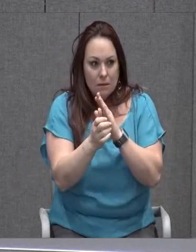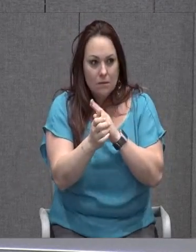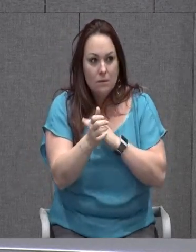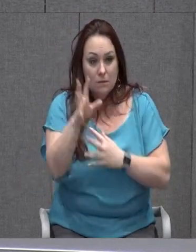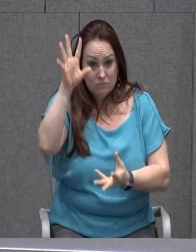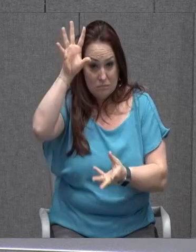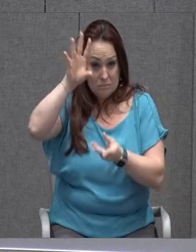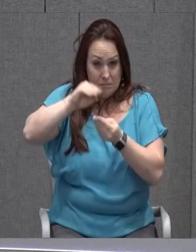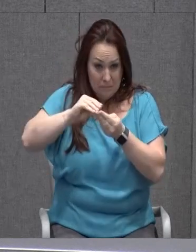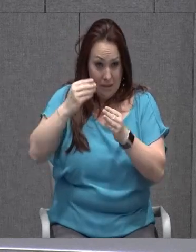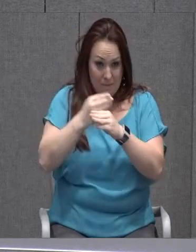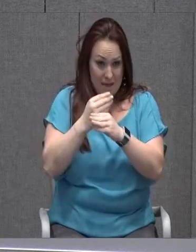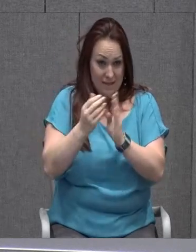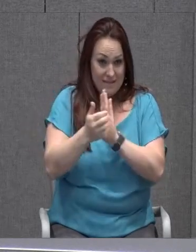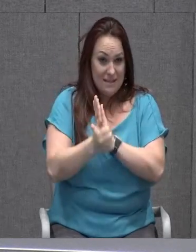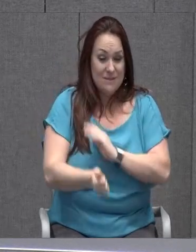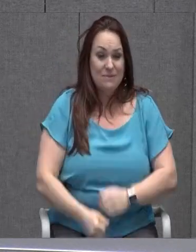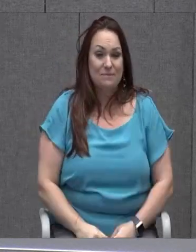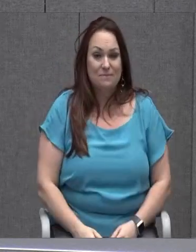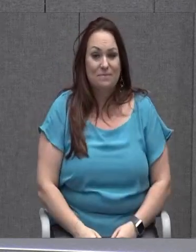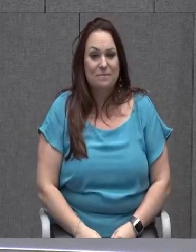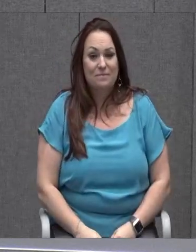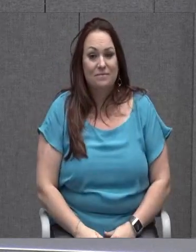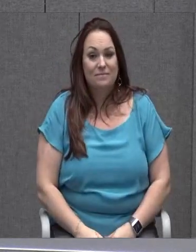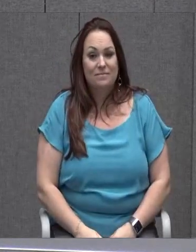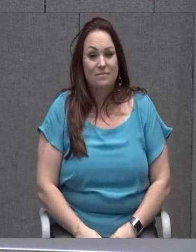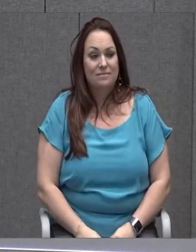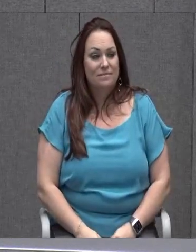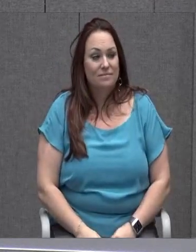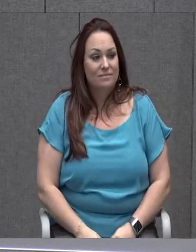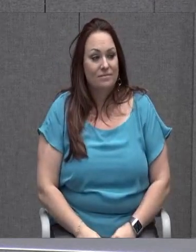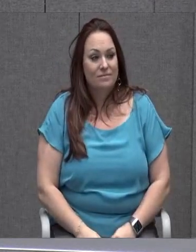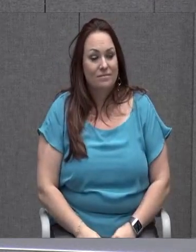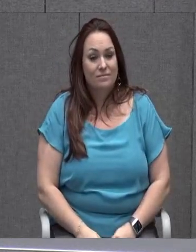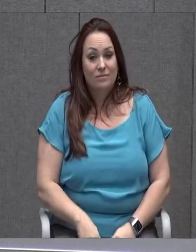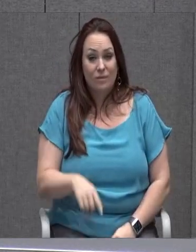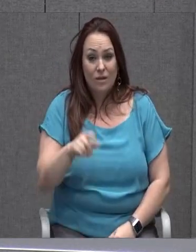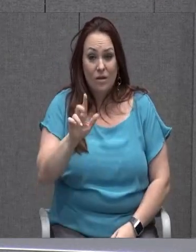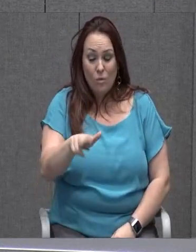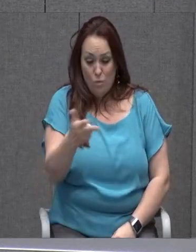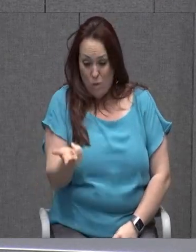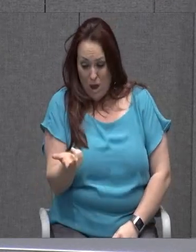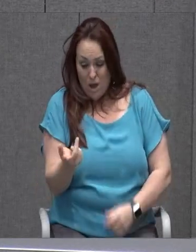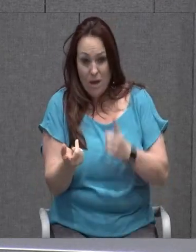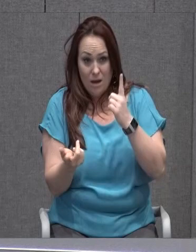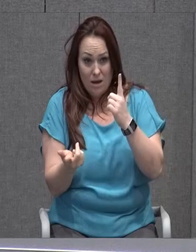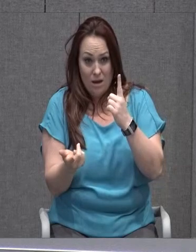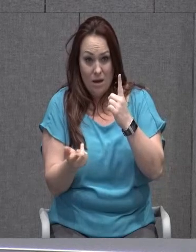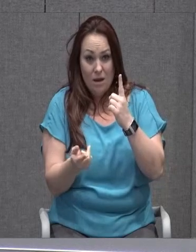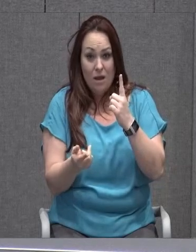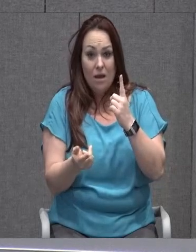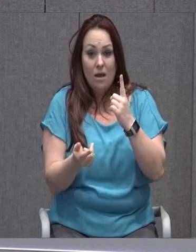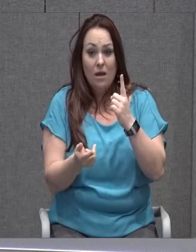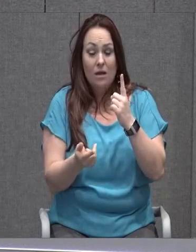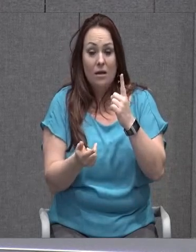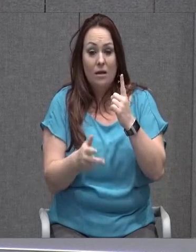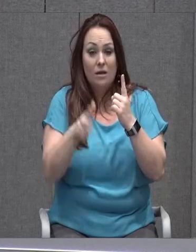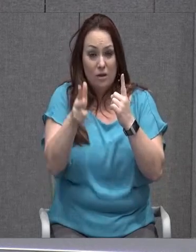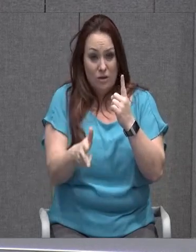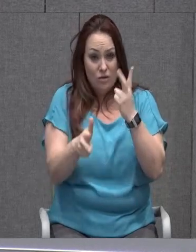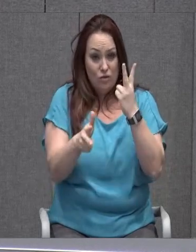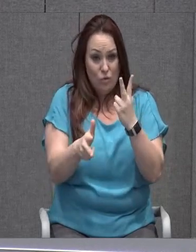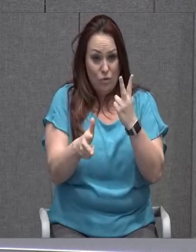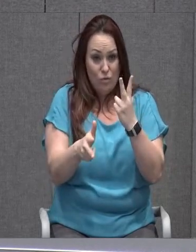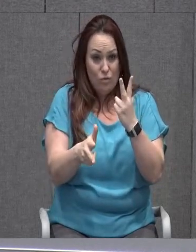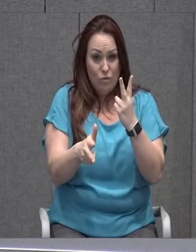sumar hasta dónde llegamos. Remember, 1 punto, 2 puntos, 3